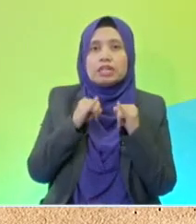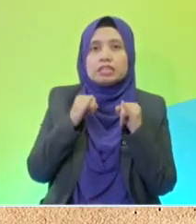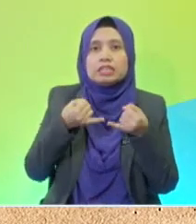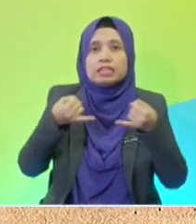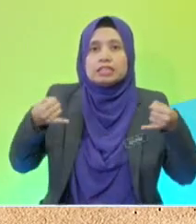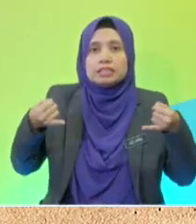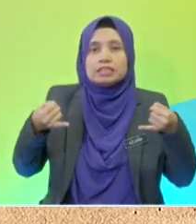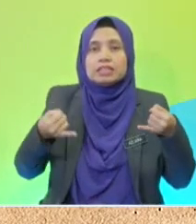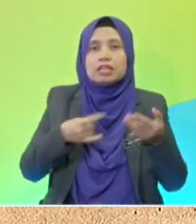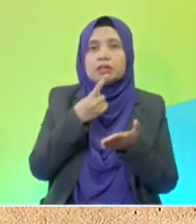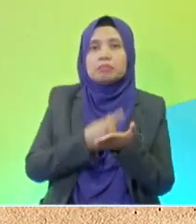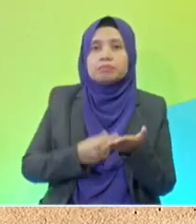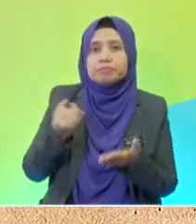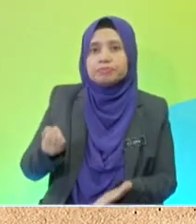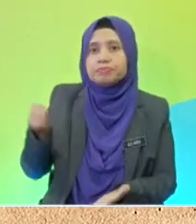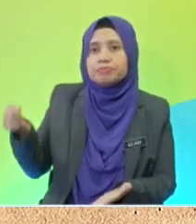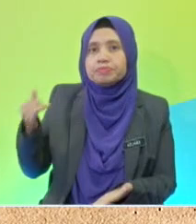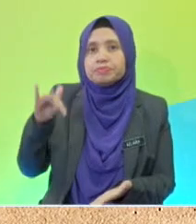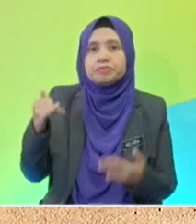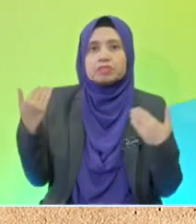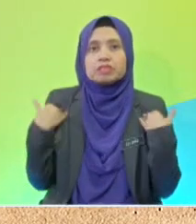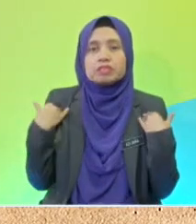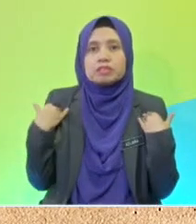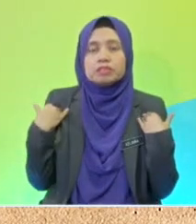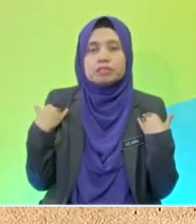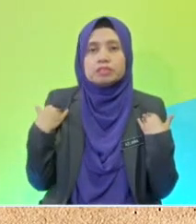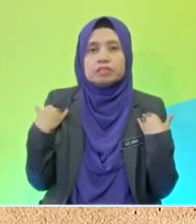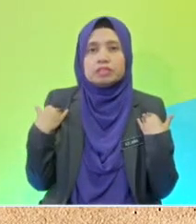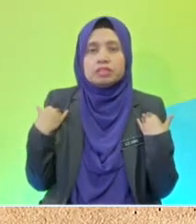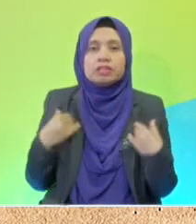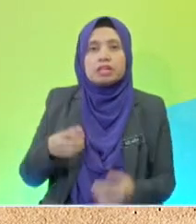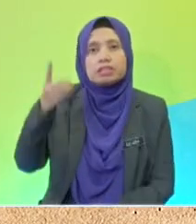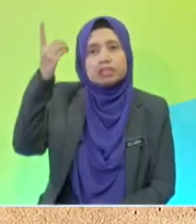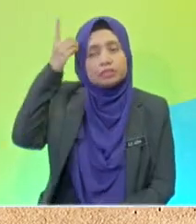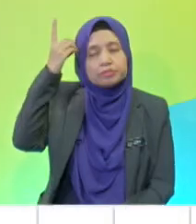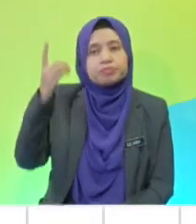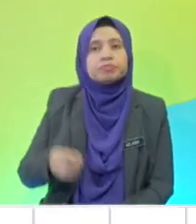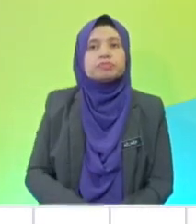requirements? Okay, and for the first one, can I have Damien?